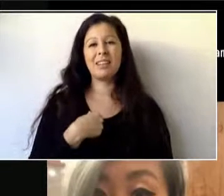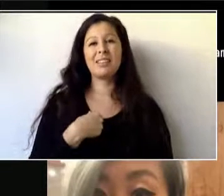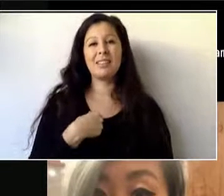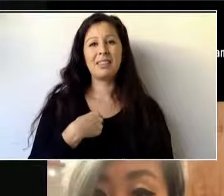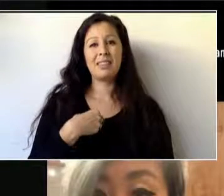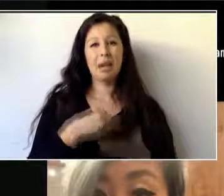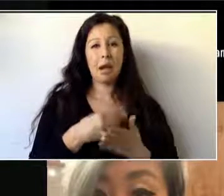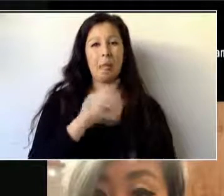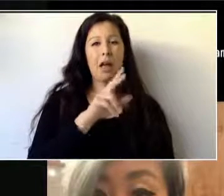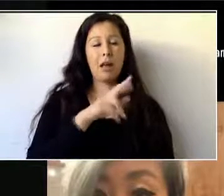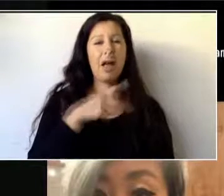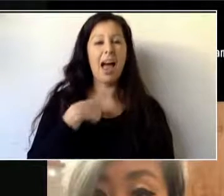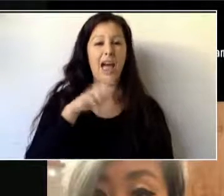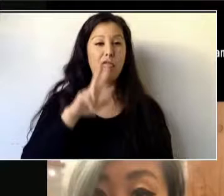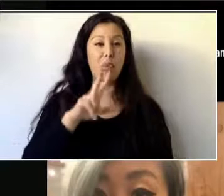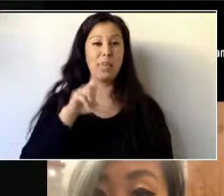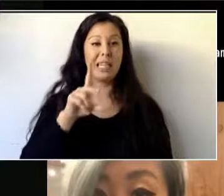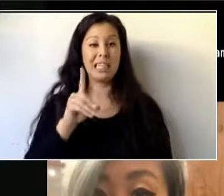a